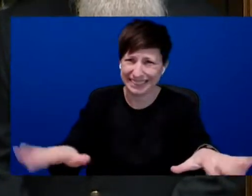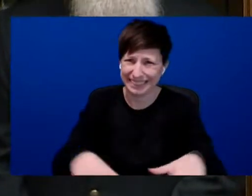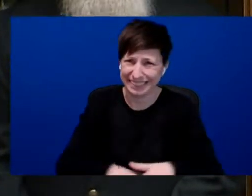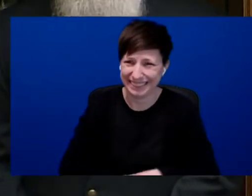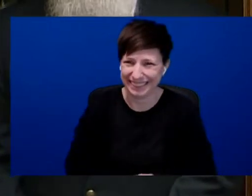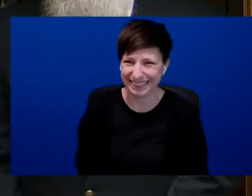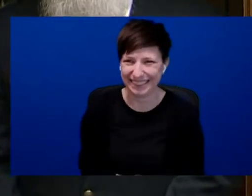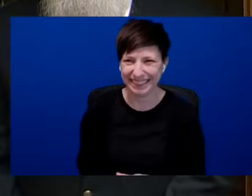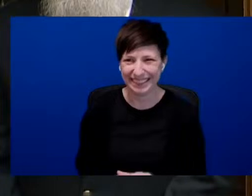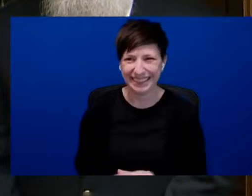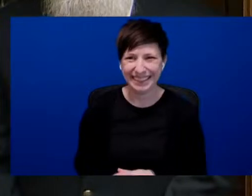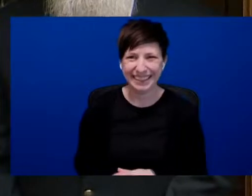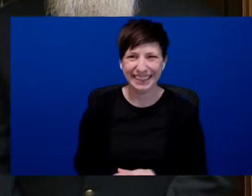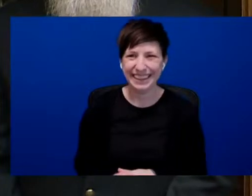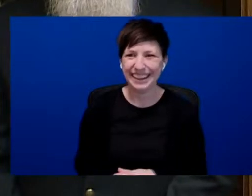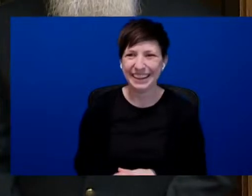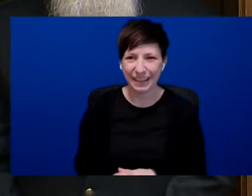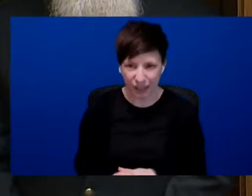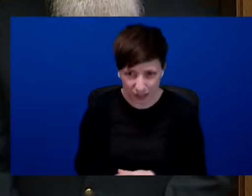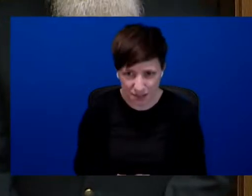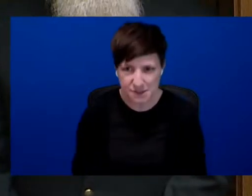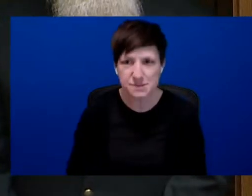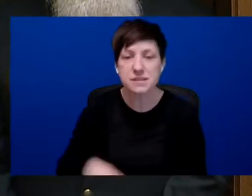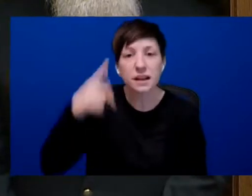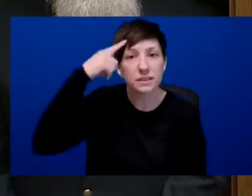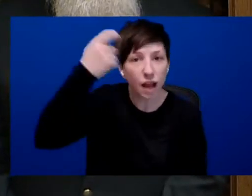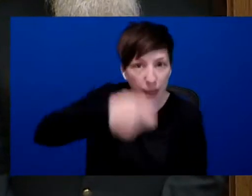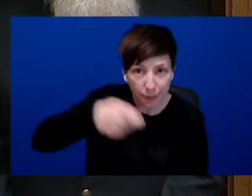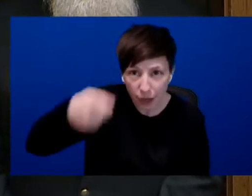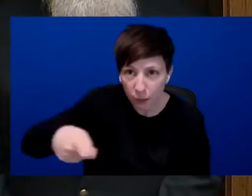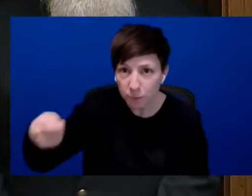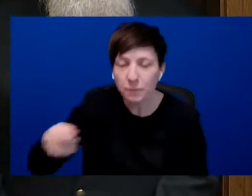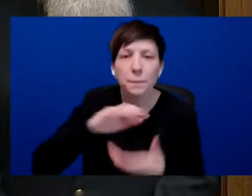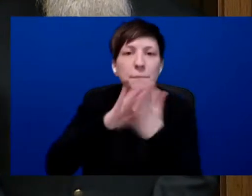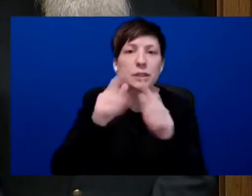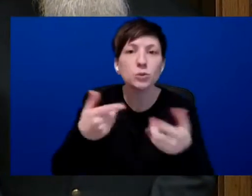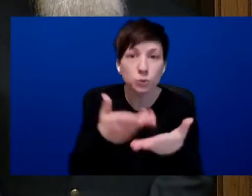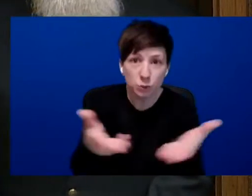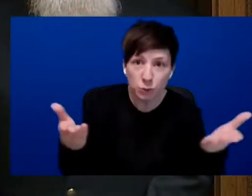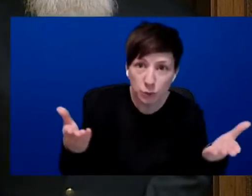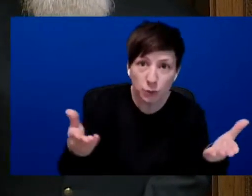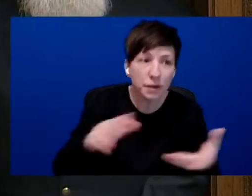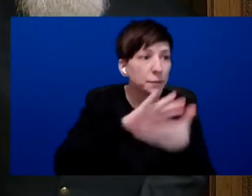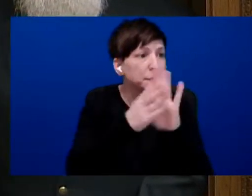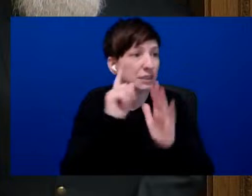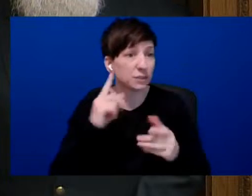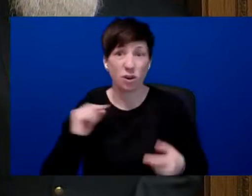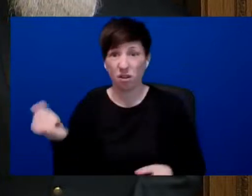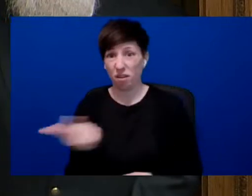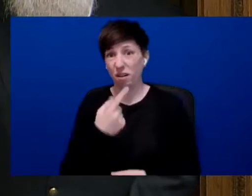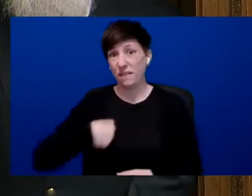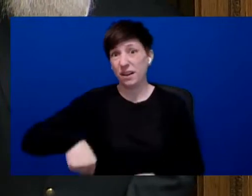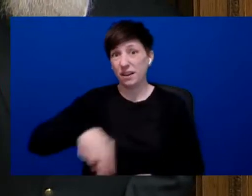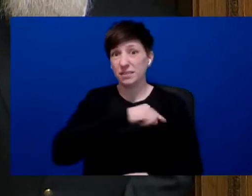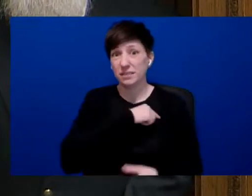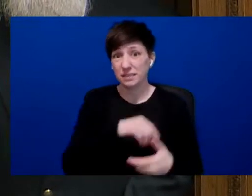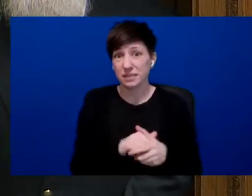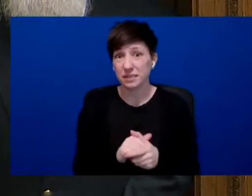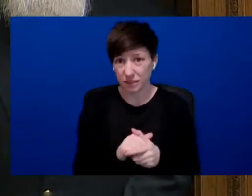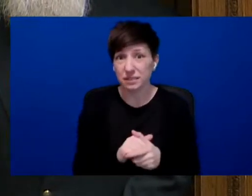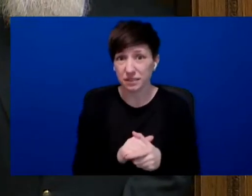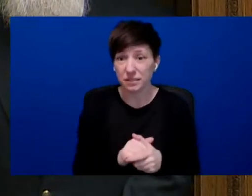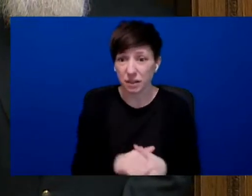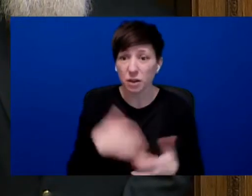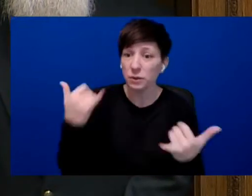So, Shalom Aleichem, peace be upon you, peace for all of us. We're living through a really hard